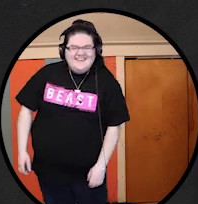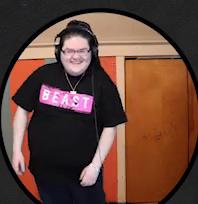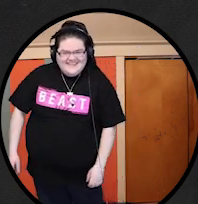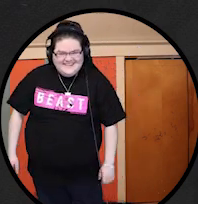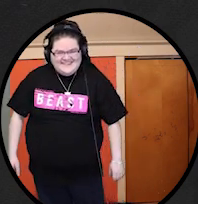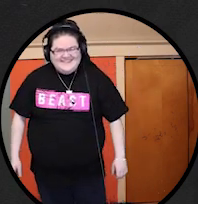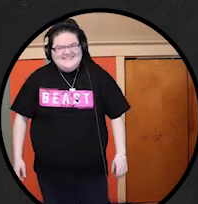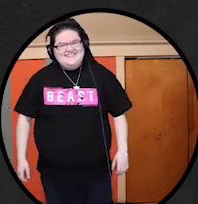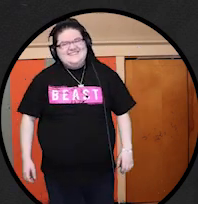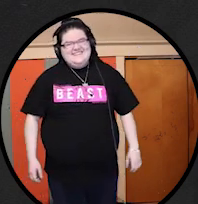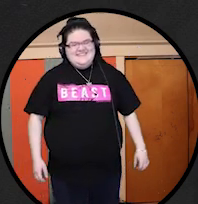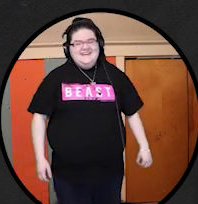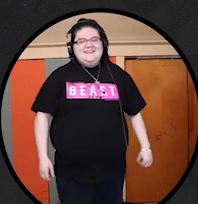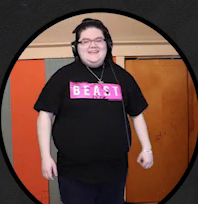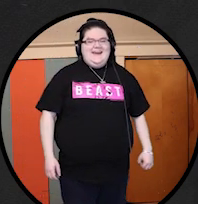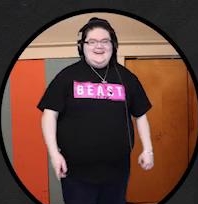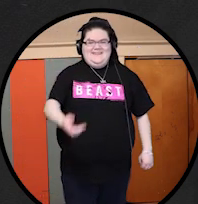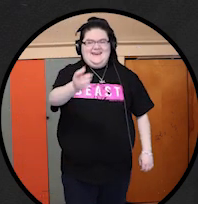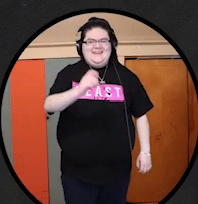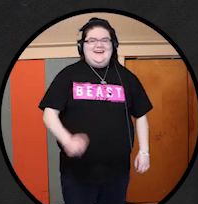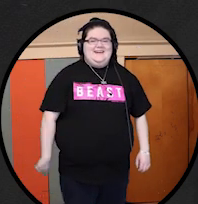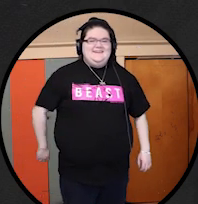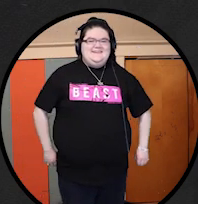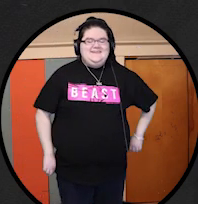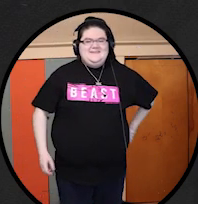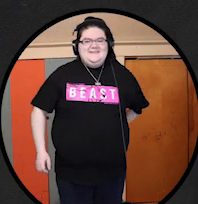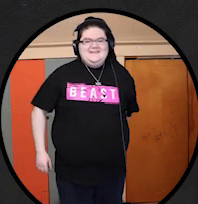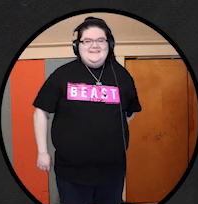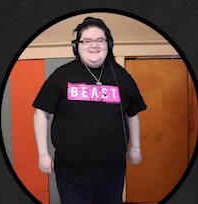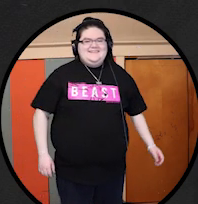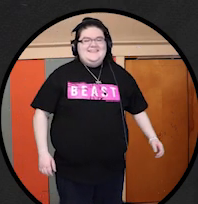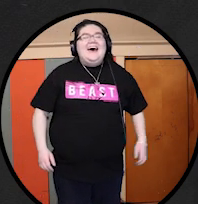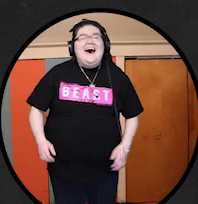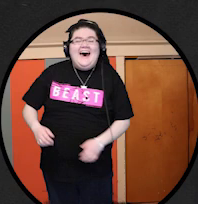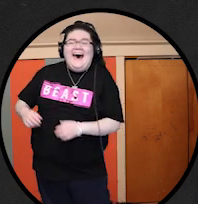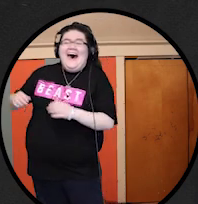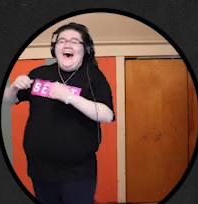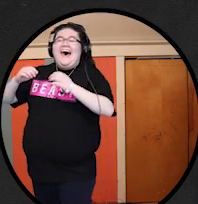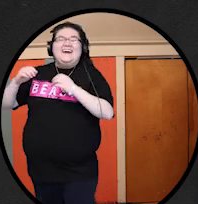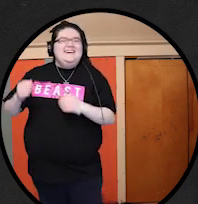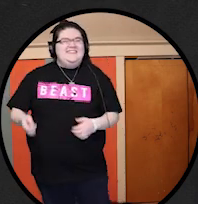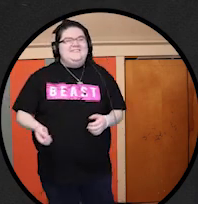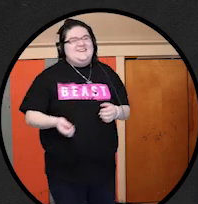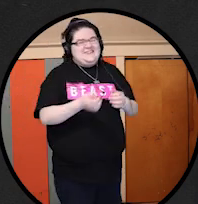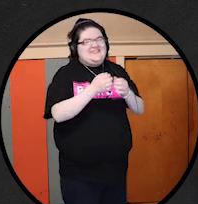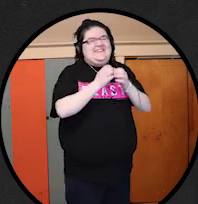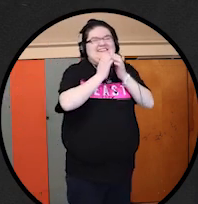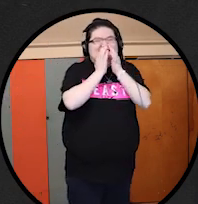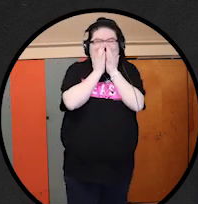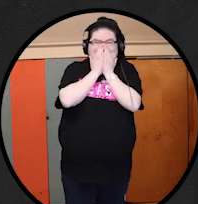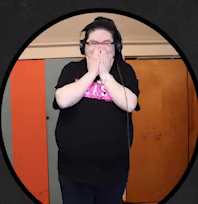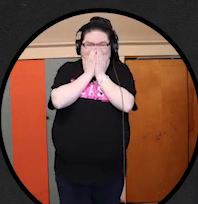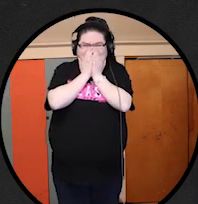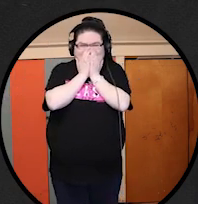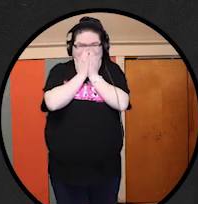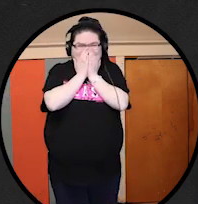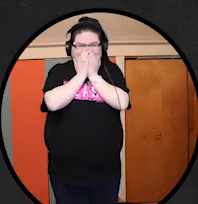Was it like Ben and Eddie or something? Yeah. So sad. Oh, it's awful. The big screen!